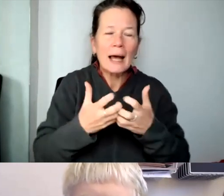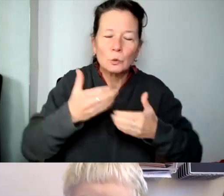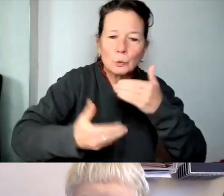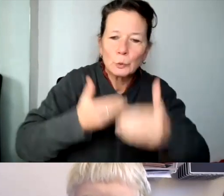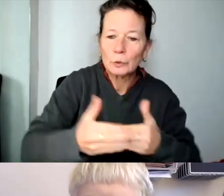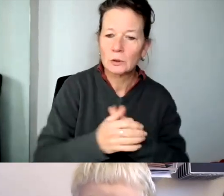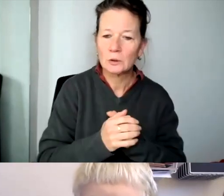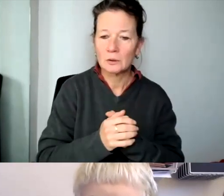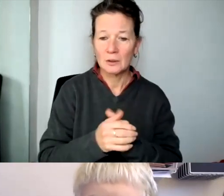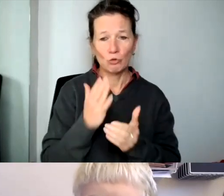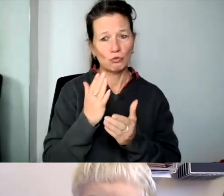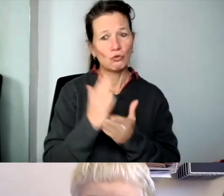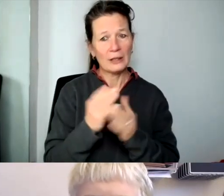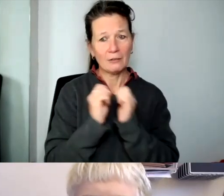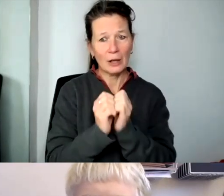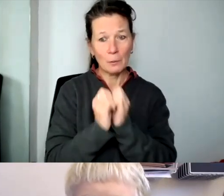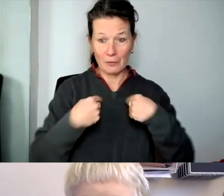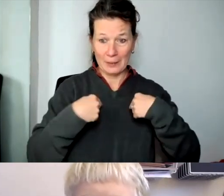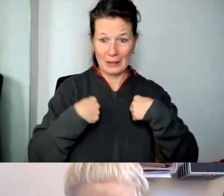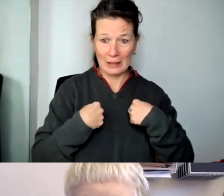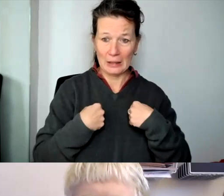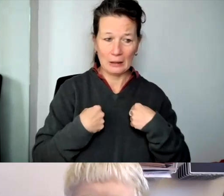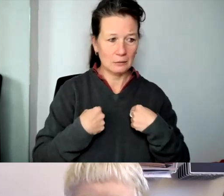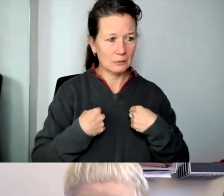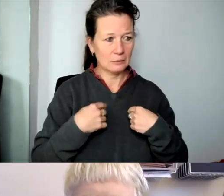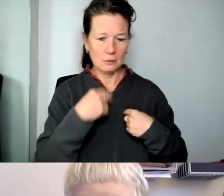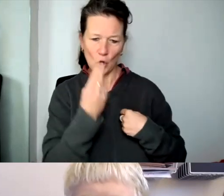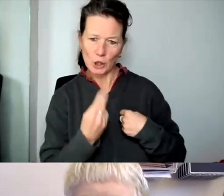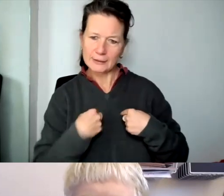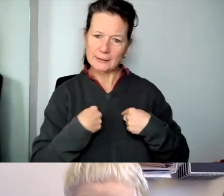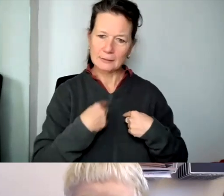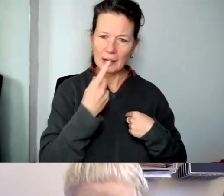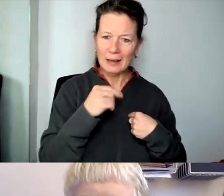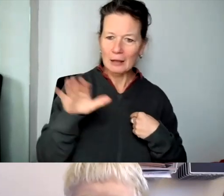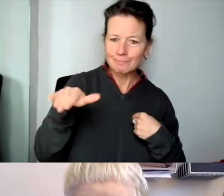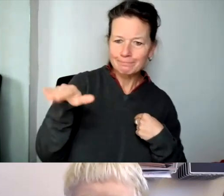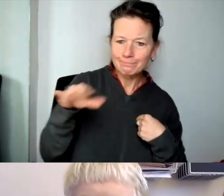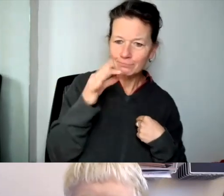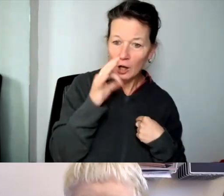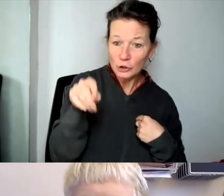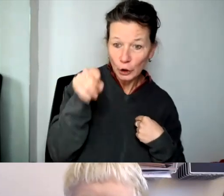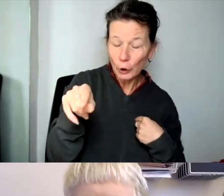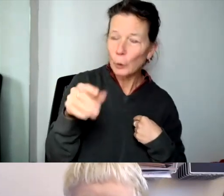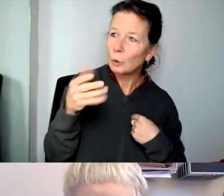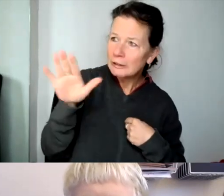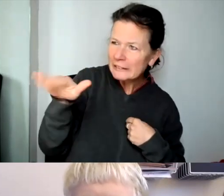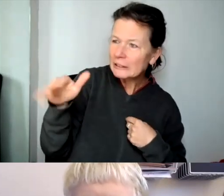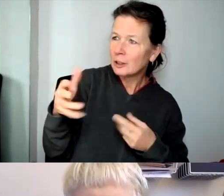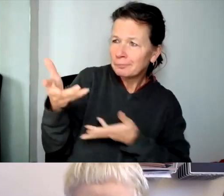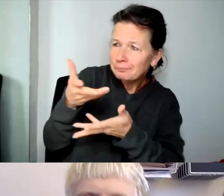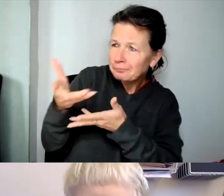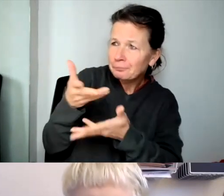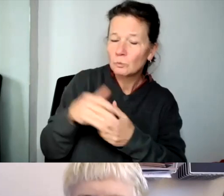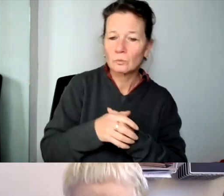that's been really valuable for me as an artist, just to know that I could call on you and have a conversation or, you